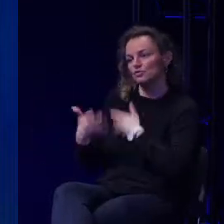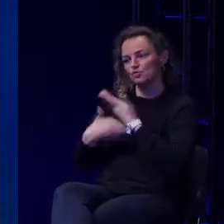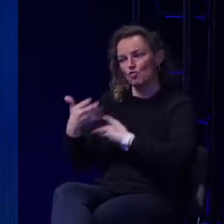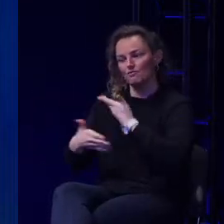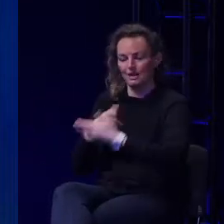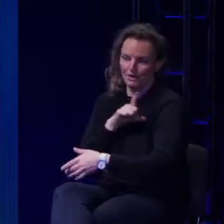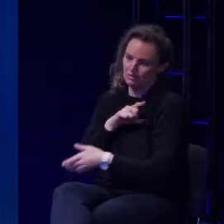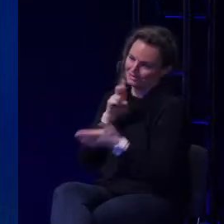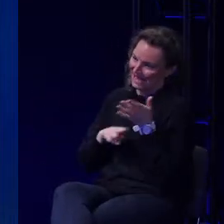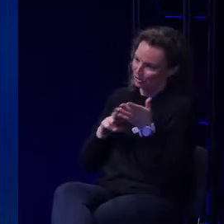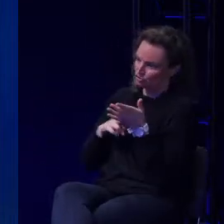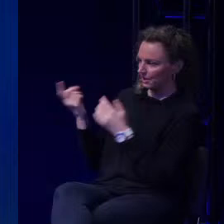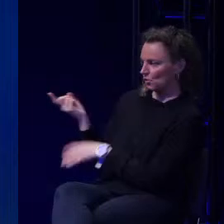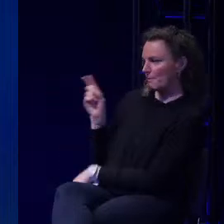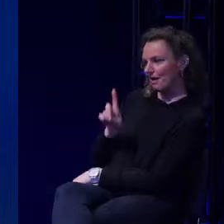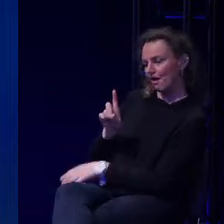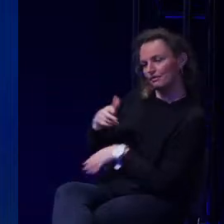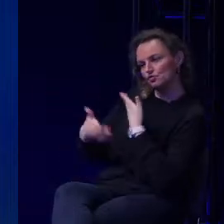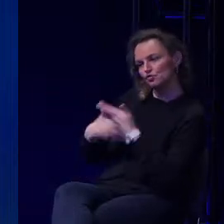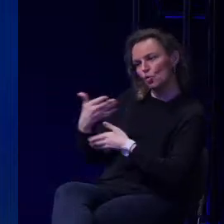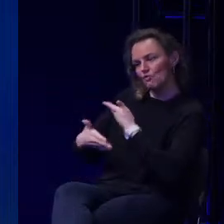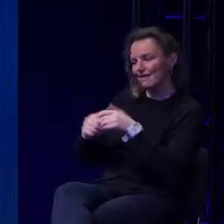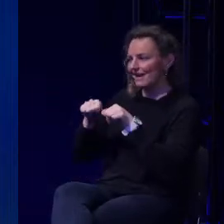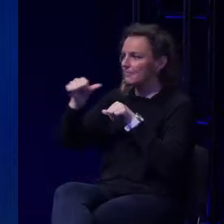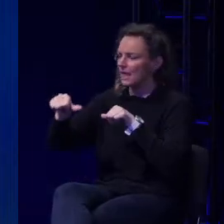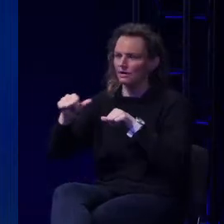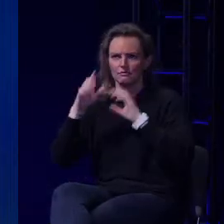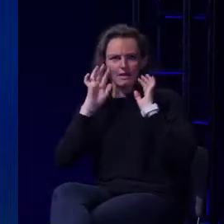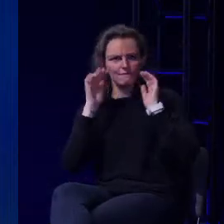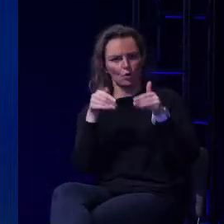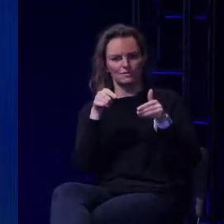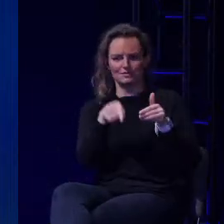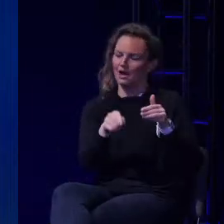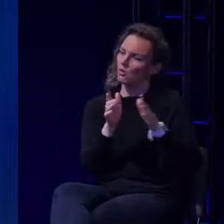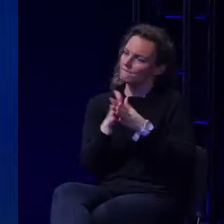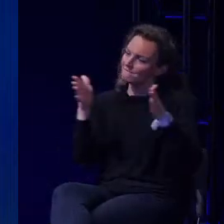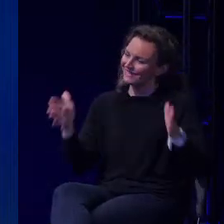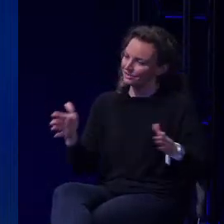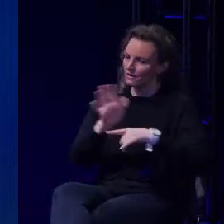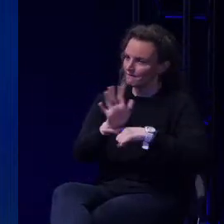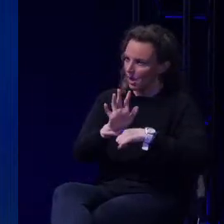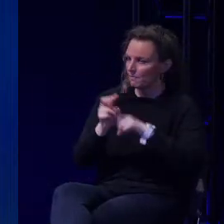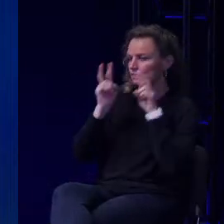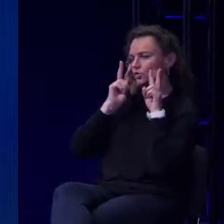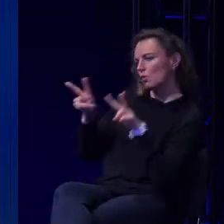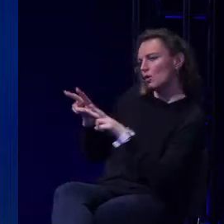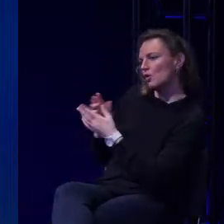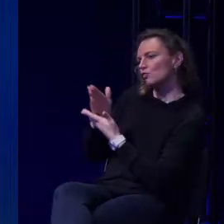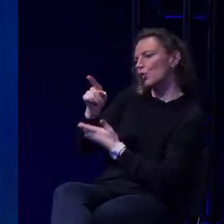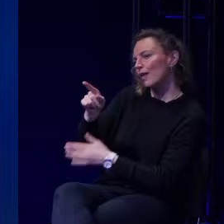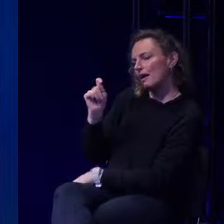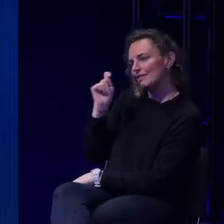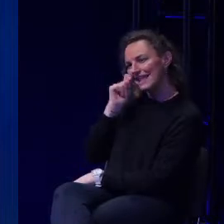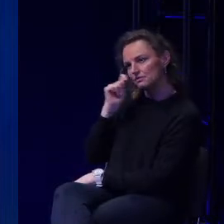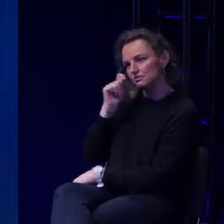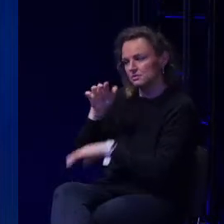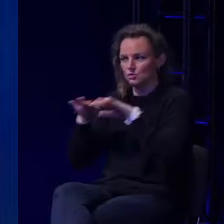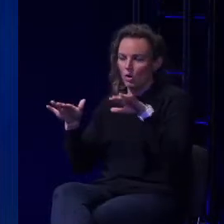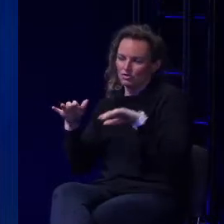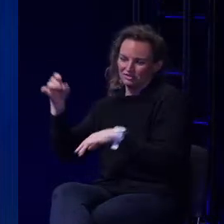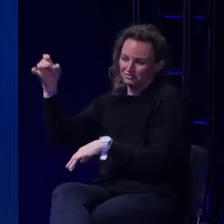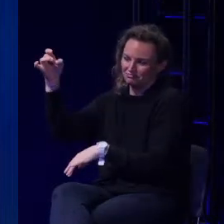And then I apply that to feature films. So if you please look at it in that way, not just a piece of